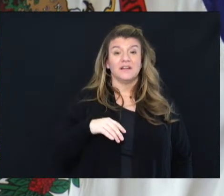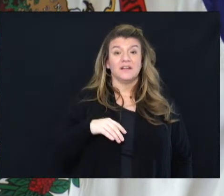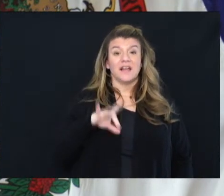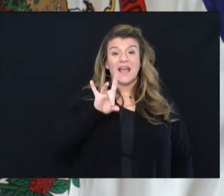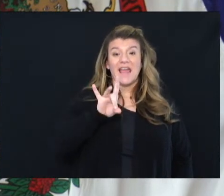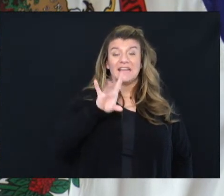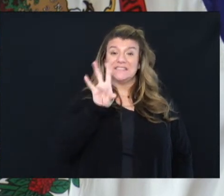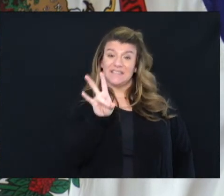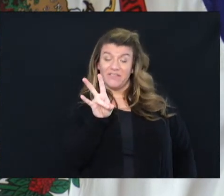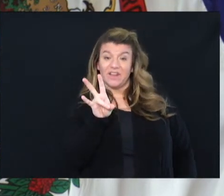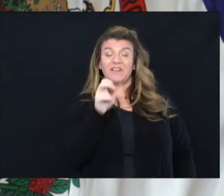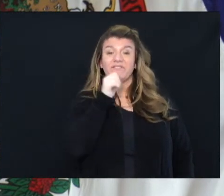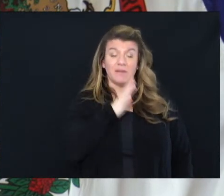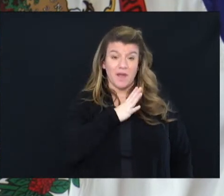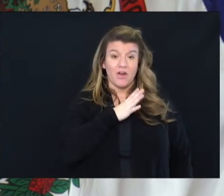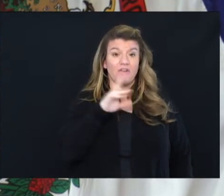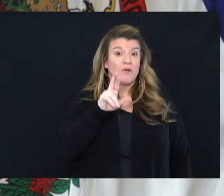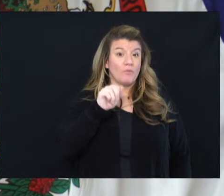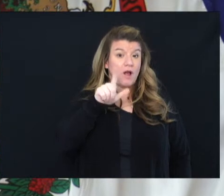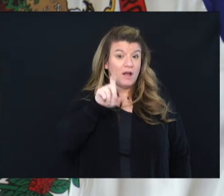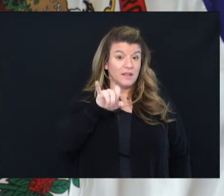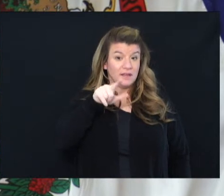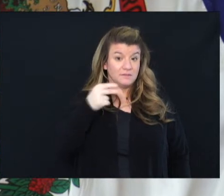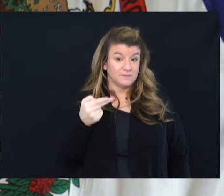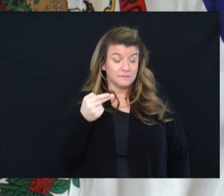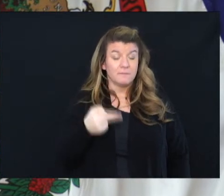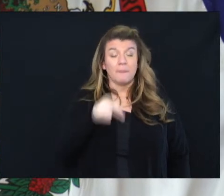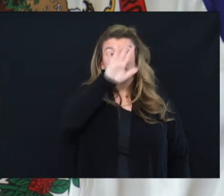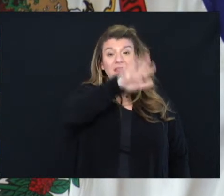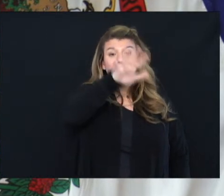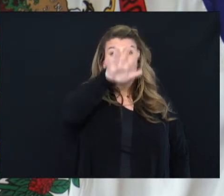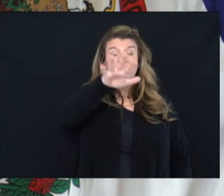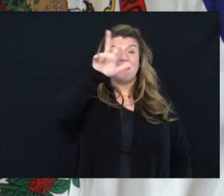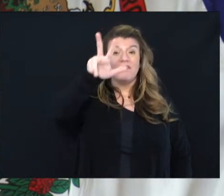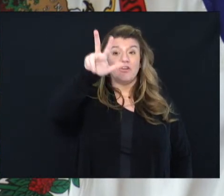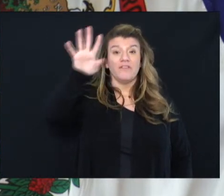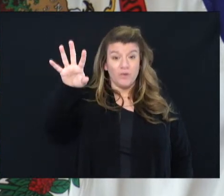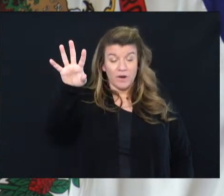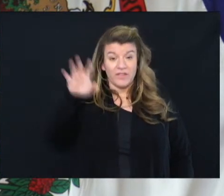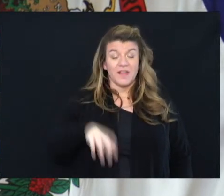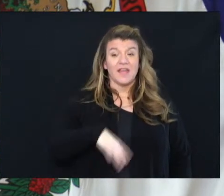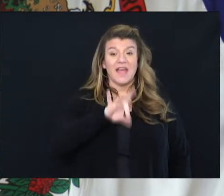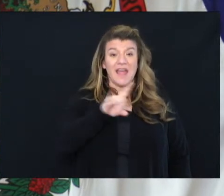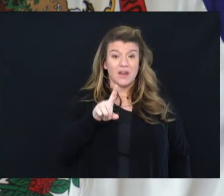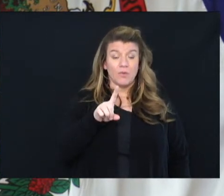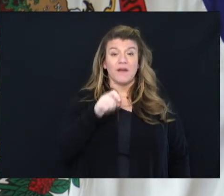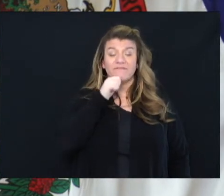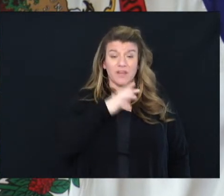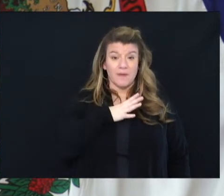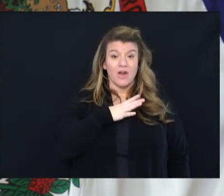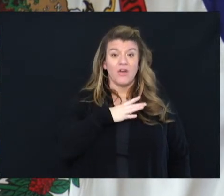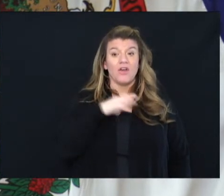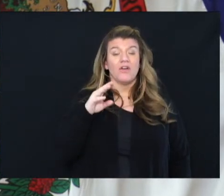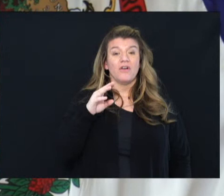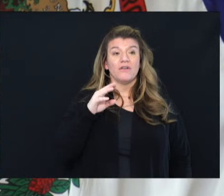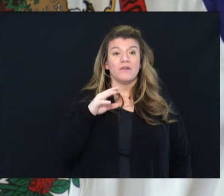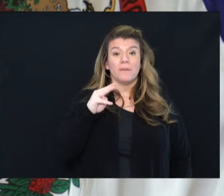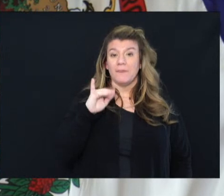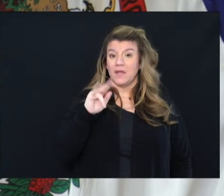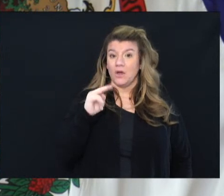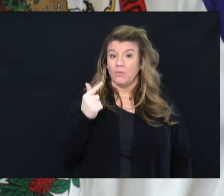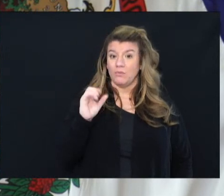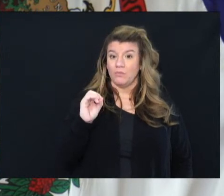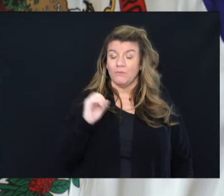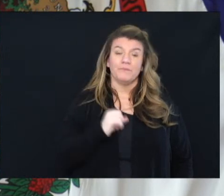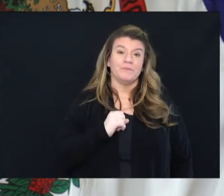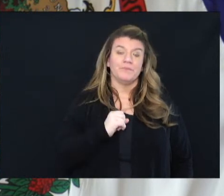an 87-year-old female from Raleigh County. The 5,534th death, an 81-year-old female from Mingo